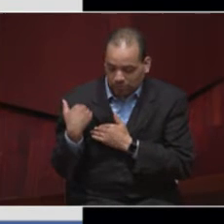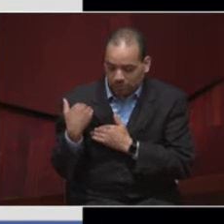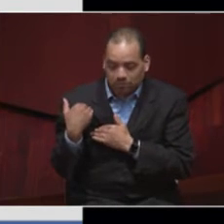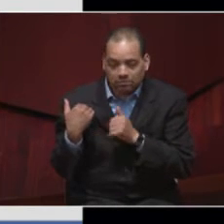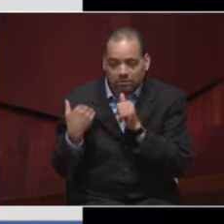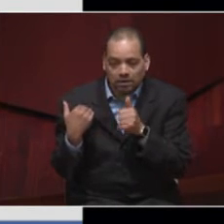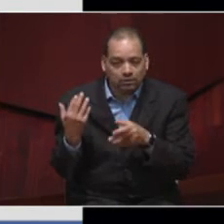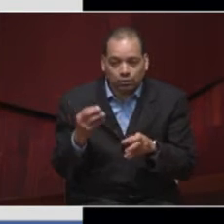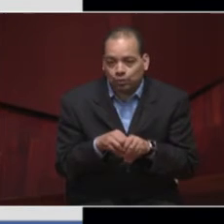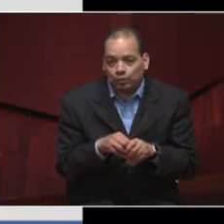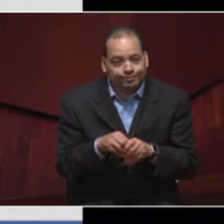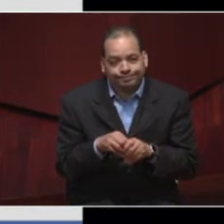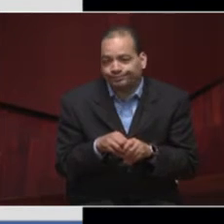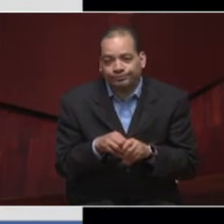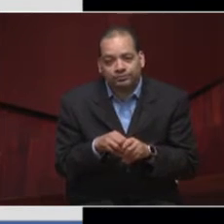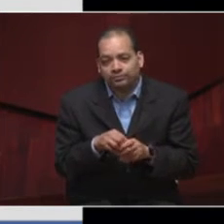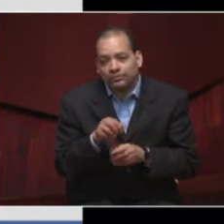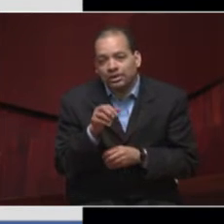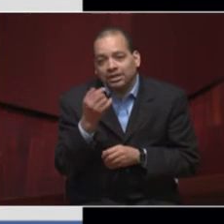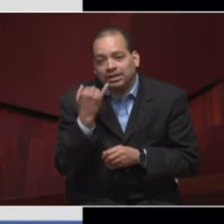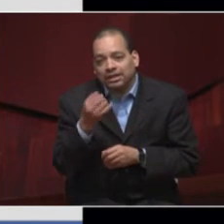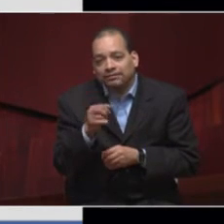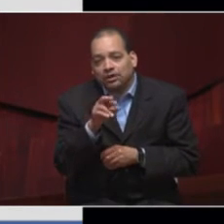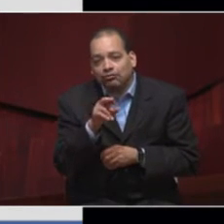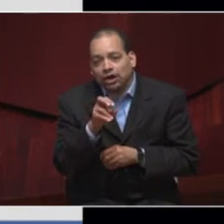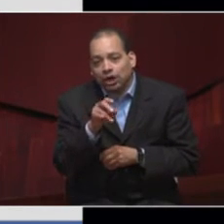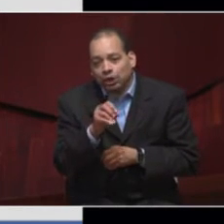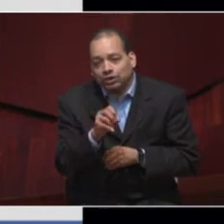is an ancillary task, this is not the job series you would